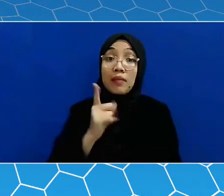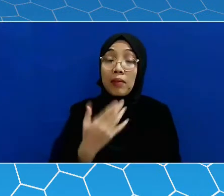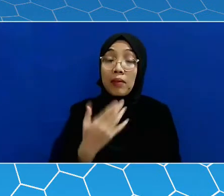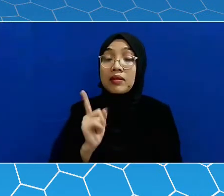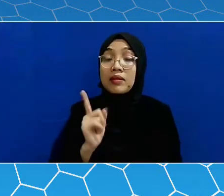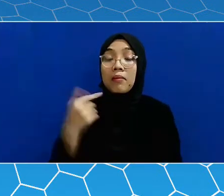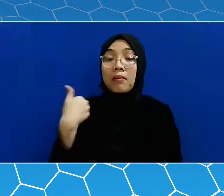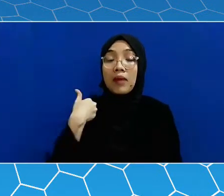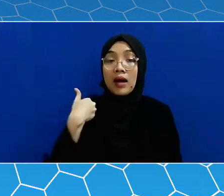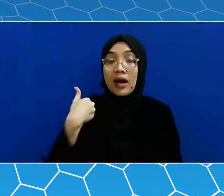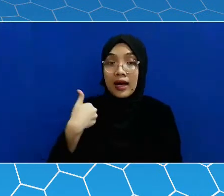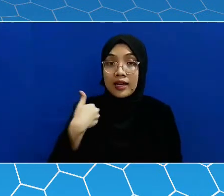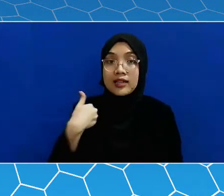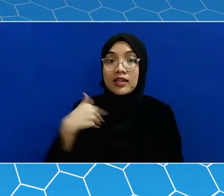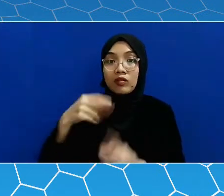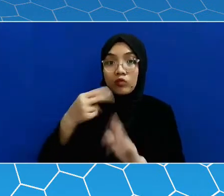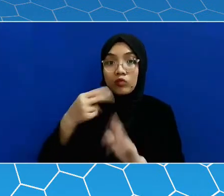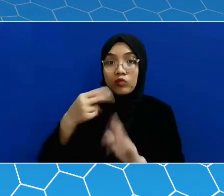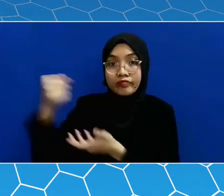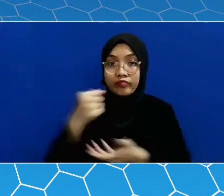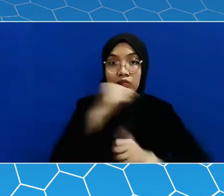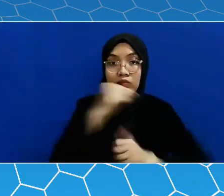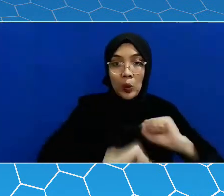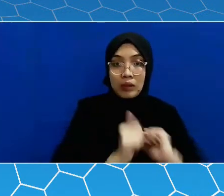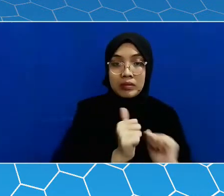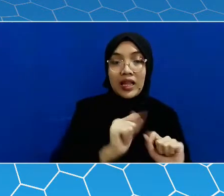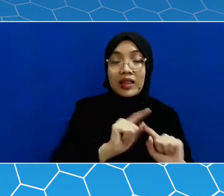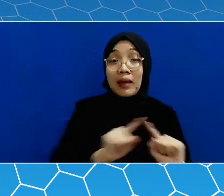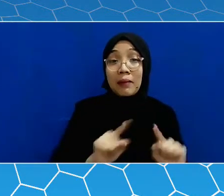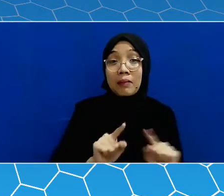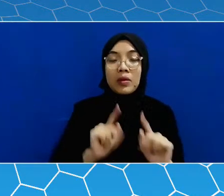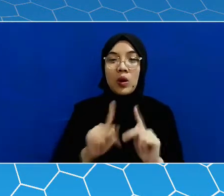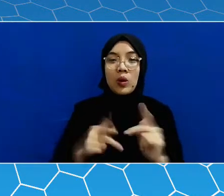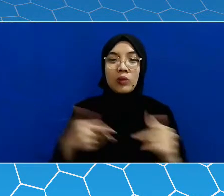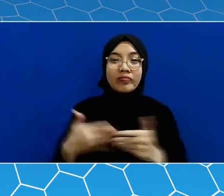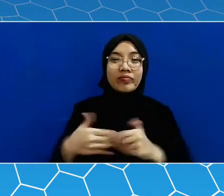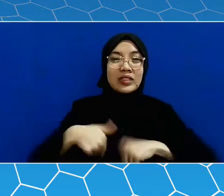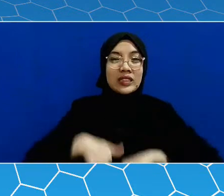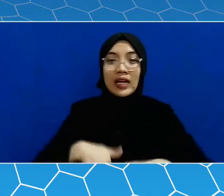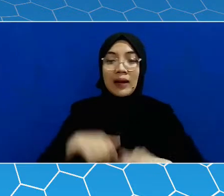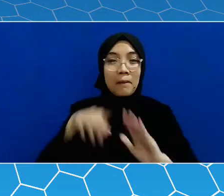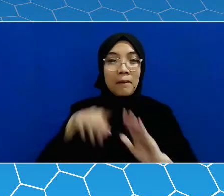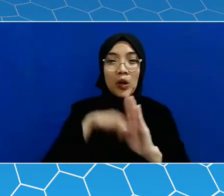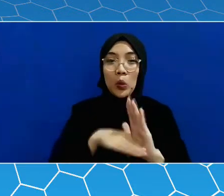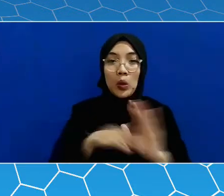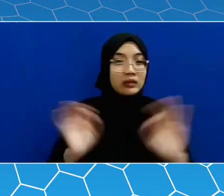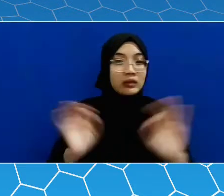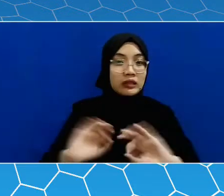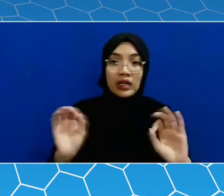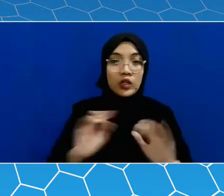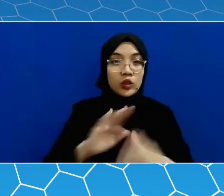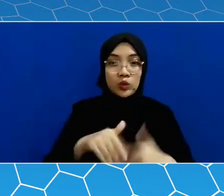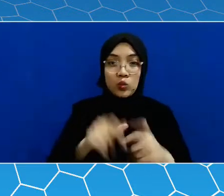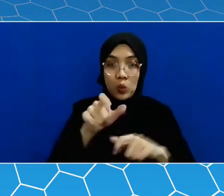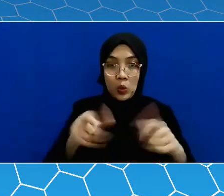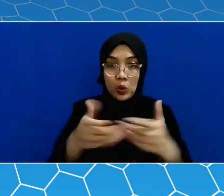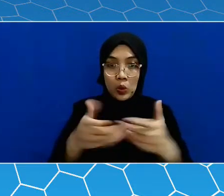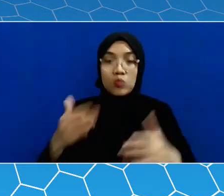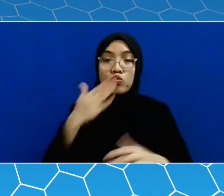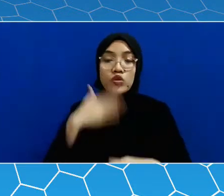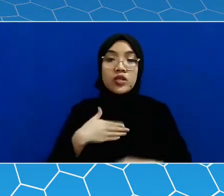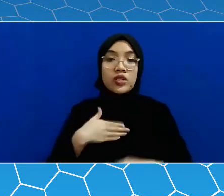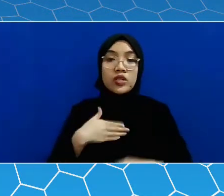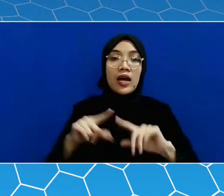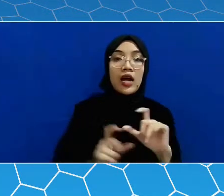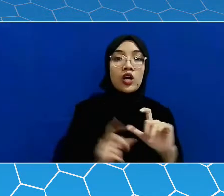that we are there is no regulation for everyone must have medical insurance. There is no national insurance policy yet, so